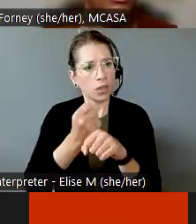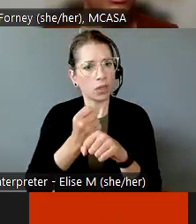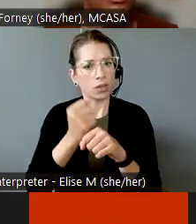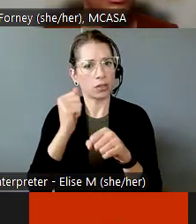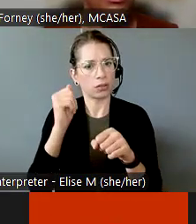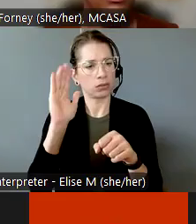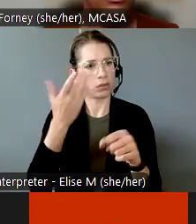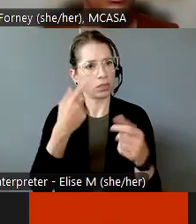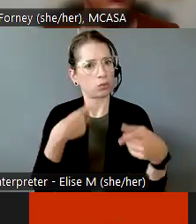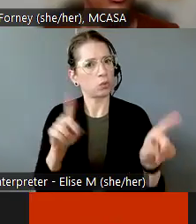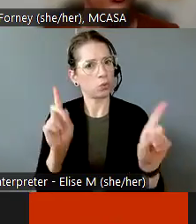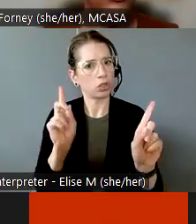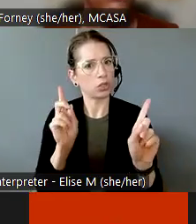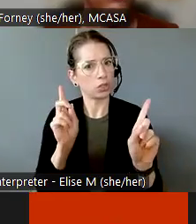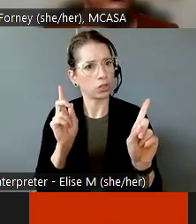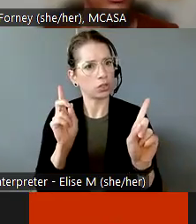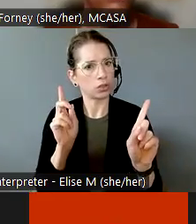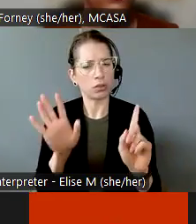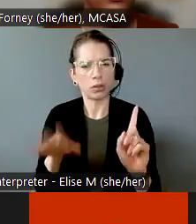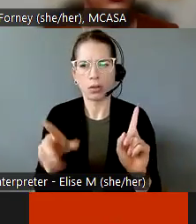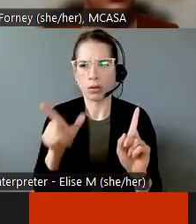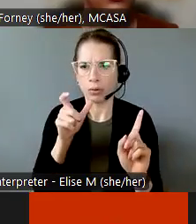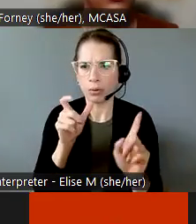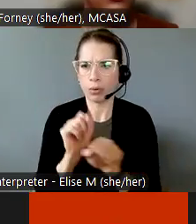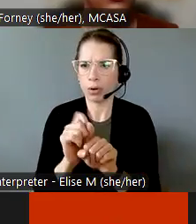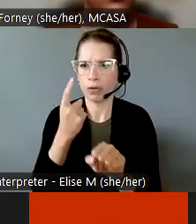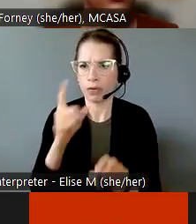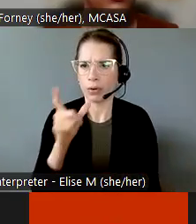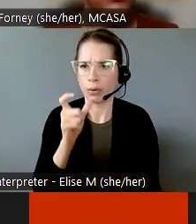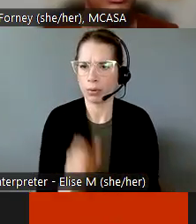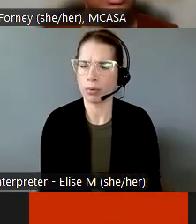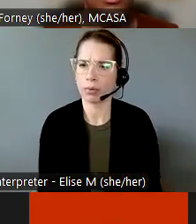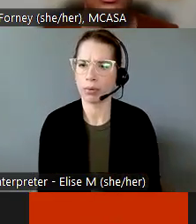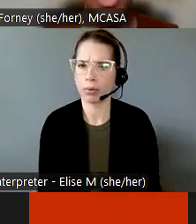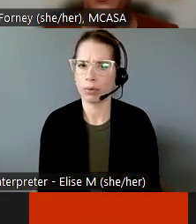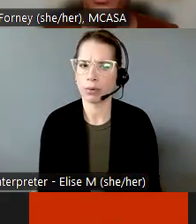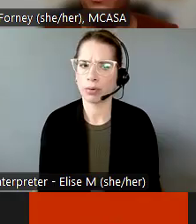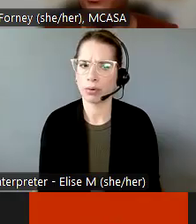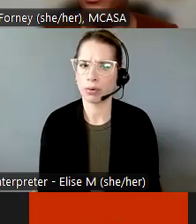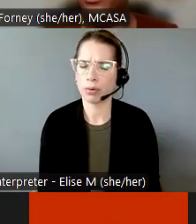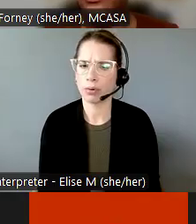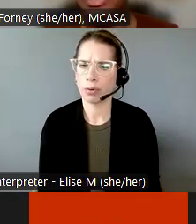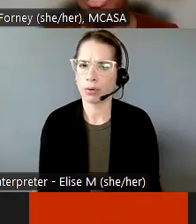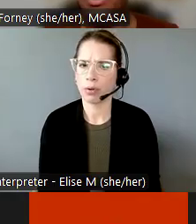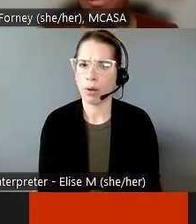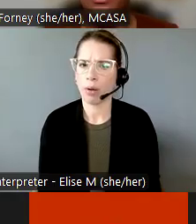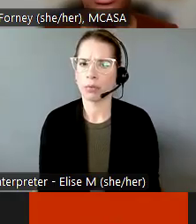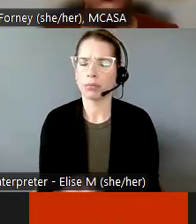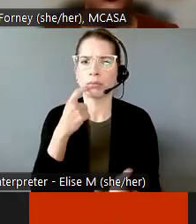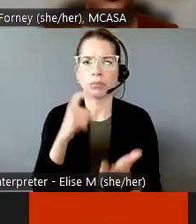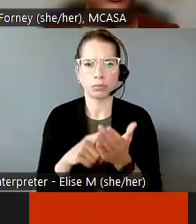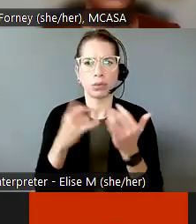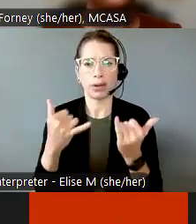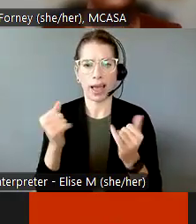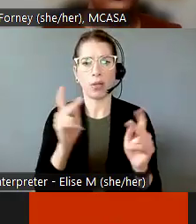work. But who is it really working for? Because there are a lot of people that now have to